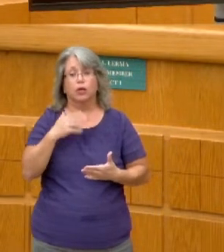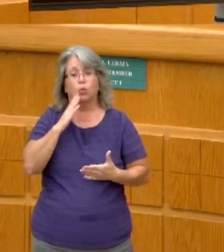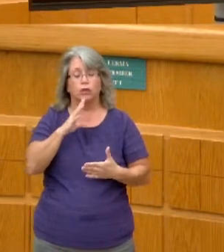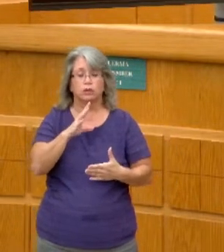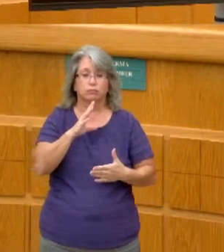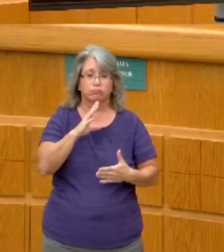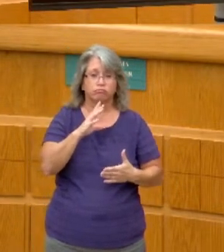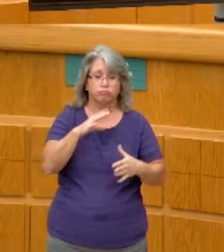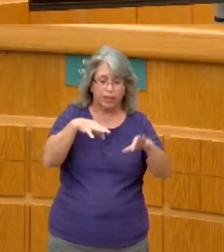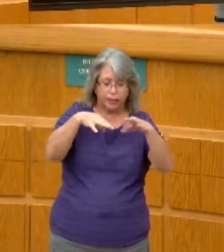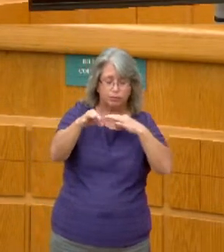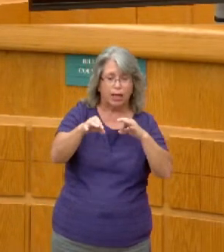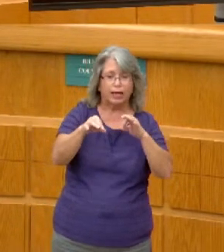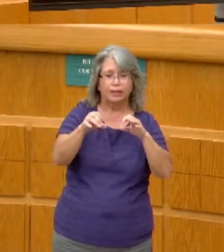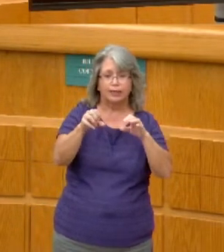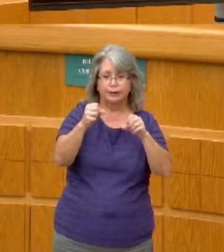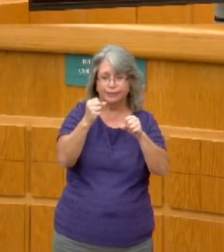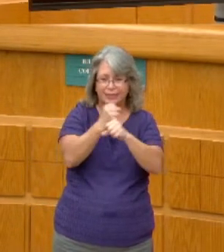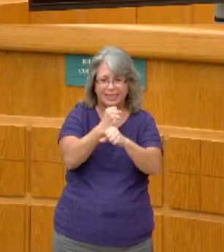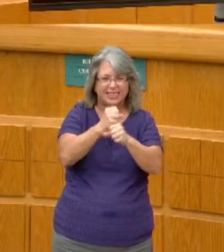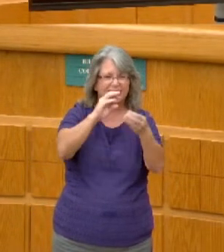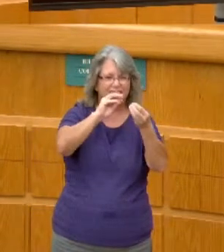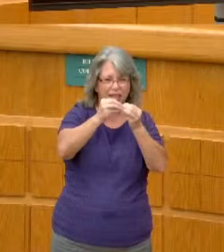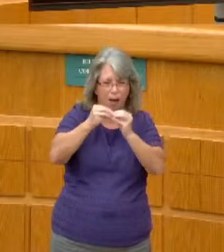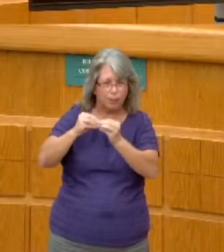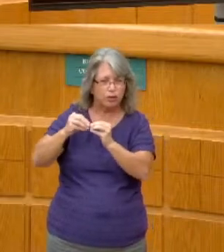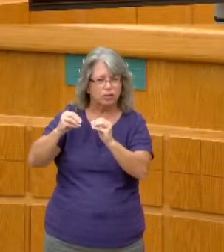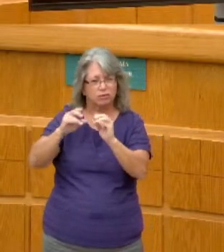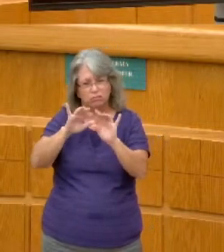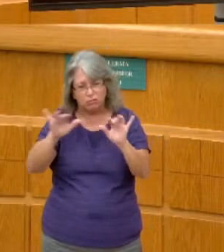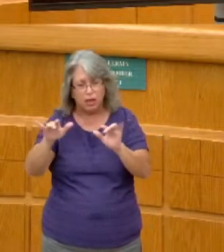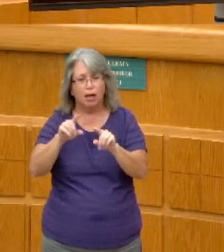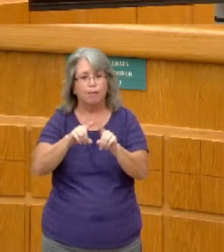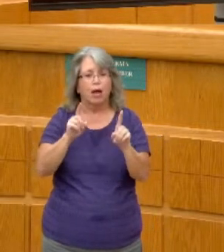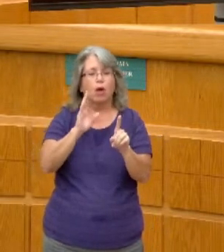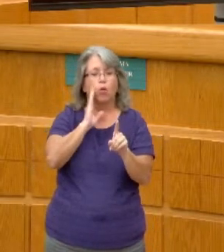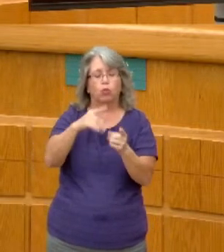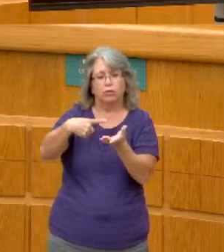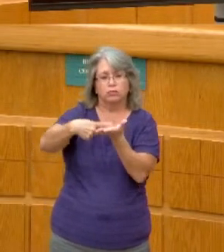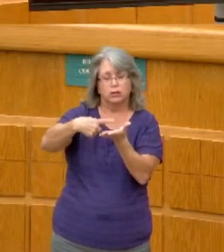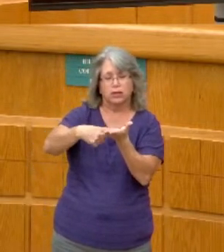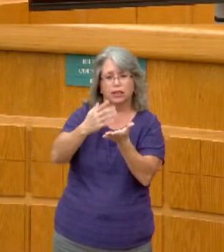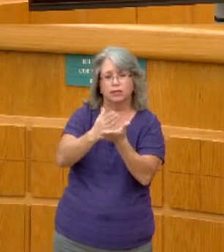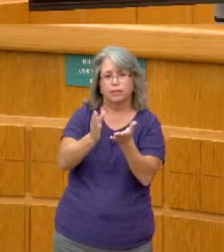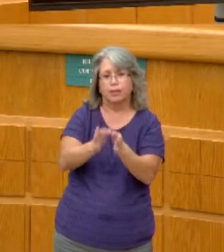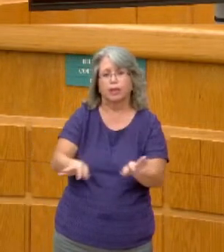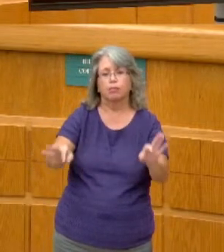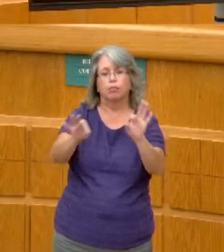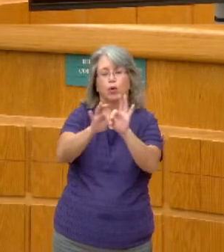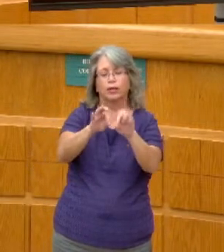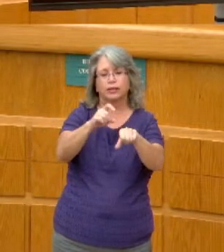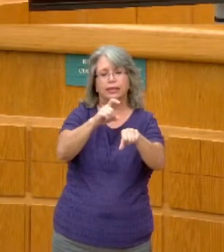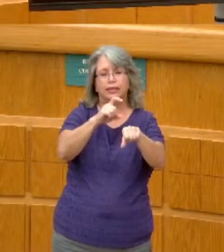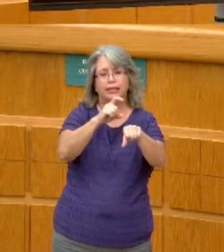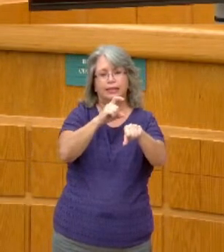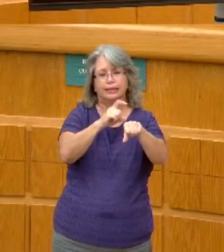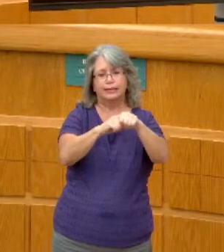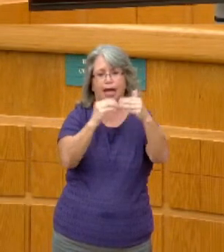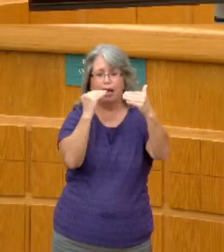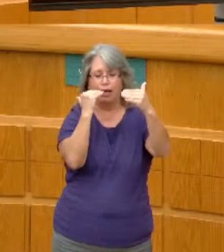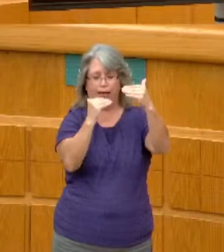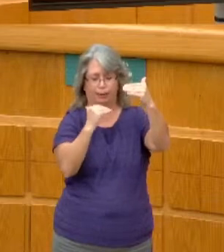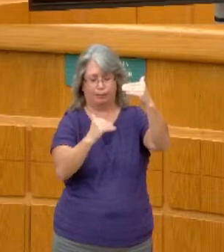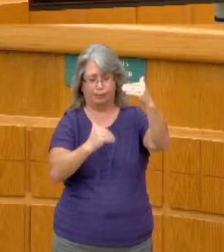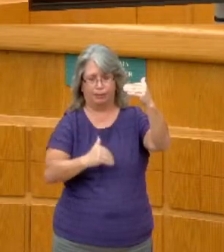that I have articulated, but she's also going to talk to you about some important timelines and dates